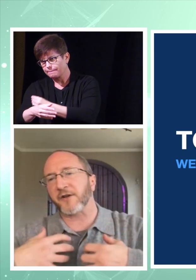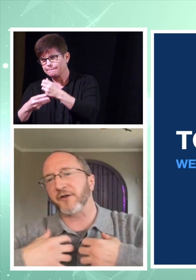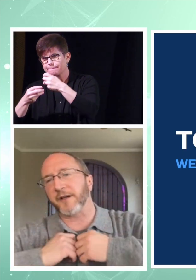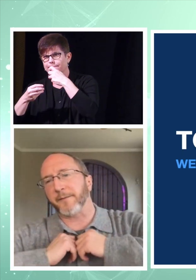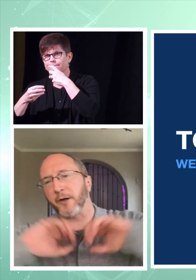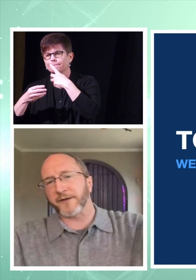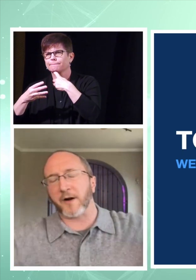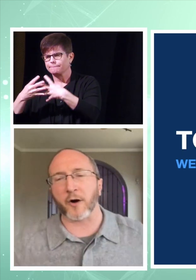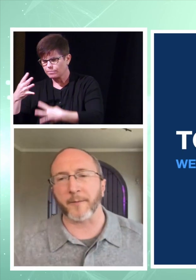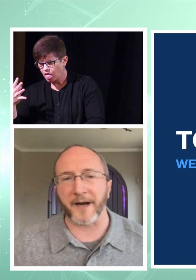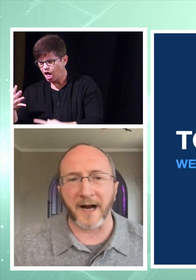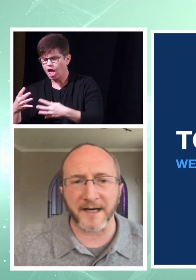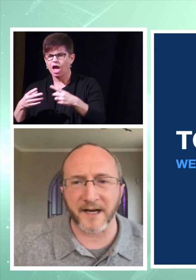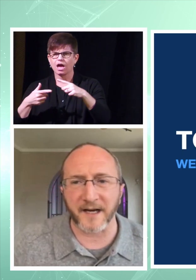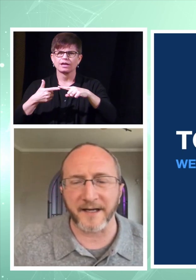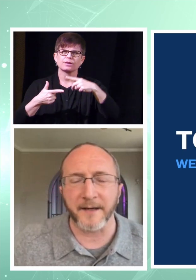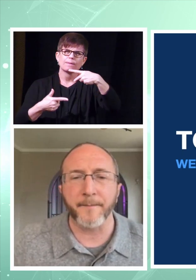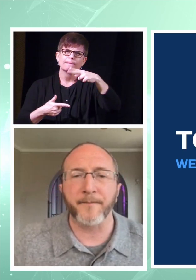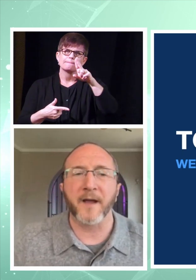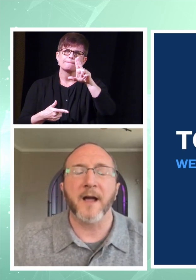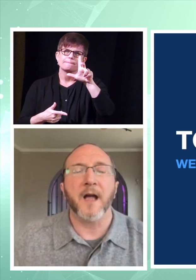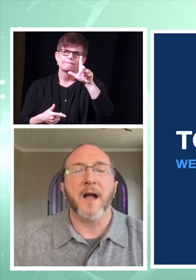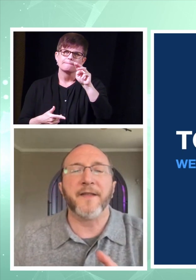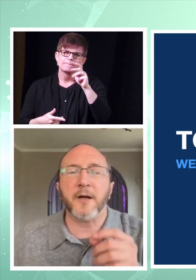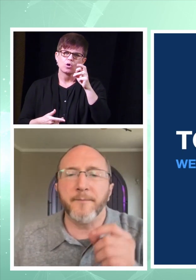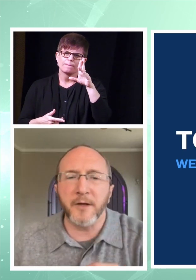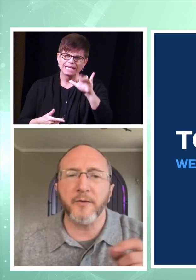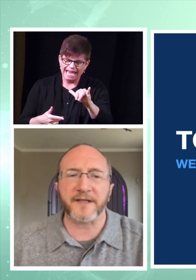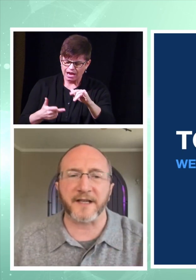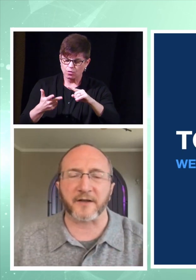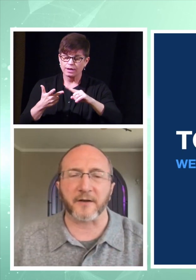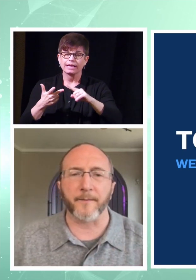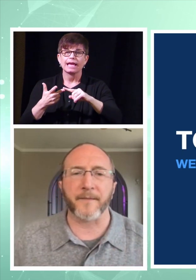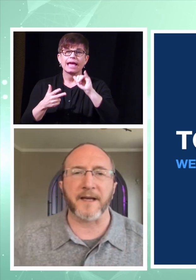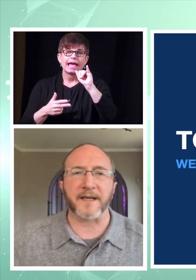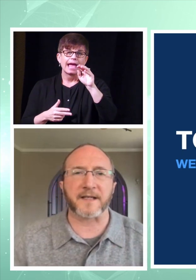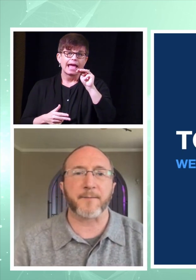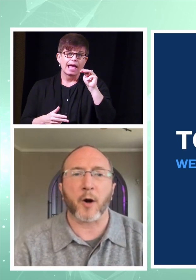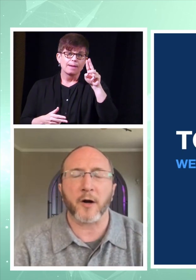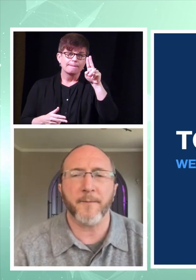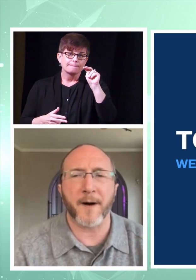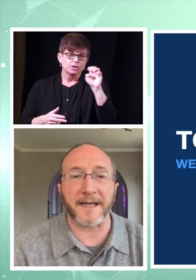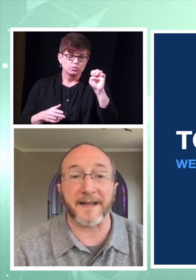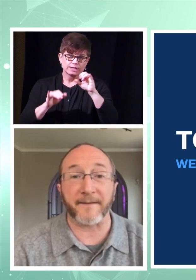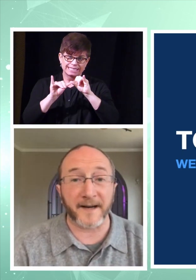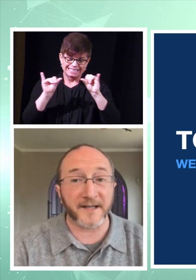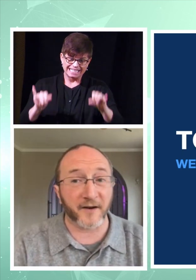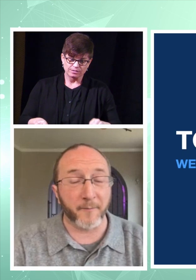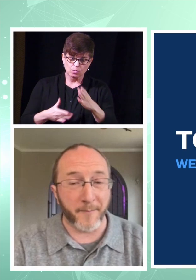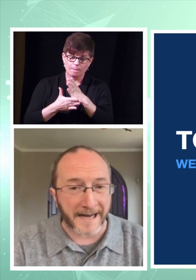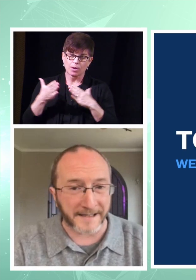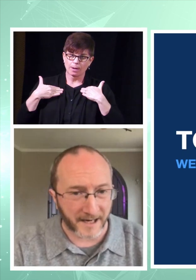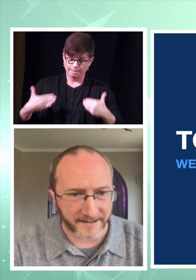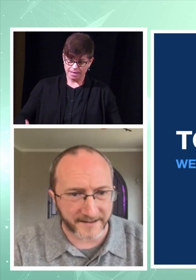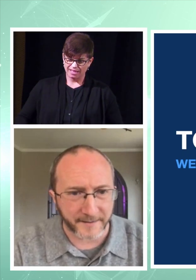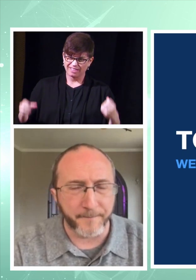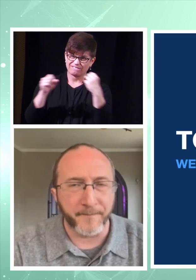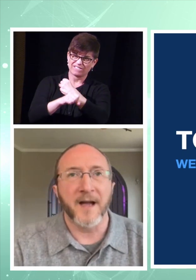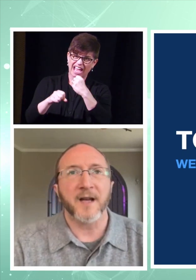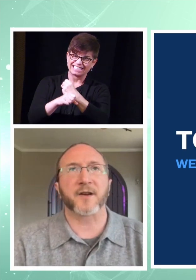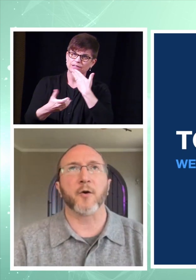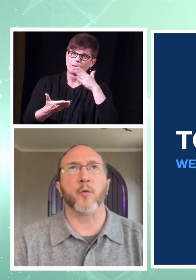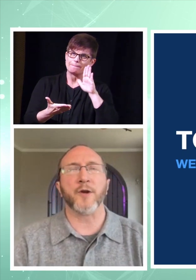sucks in oxygen and blows out carbon dioxide. The immune system is the part of the body that fights off bad